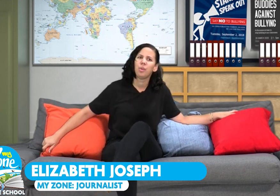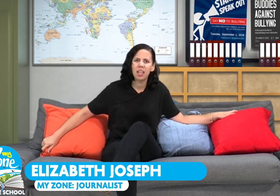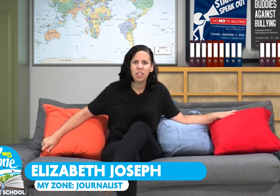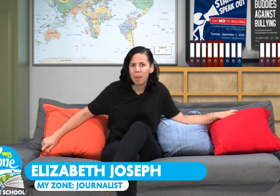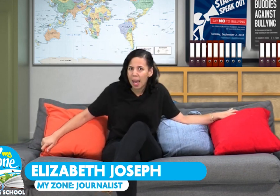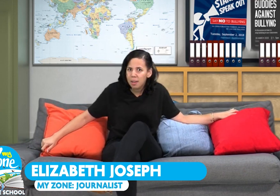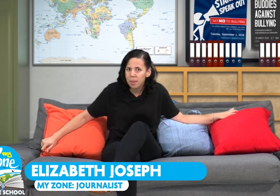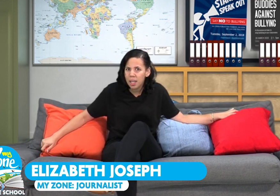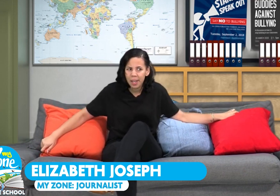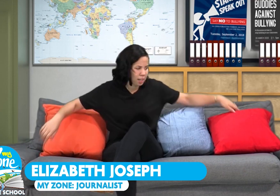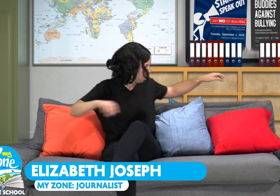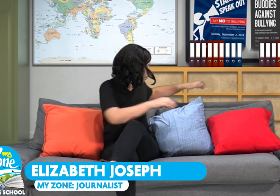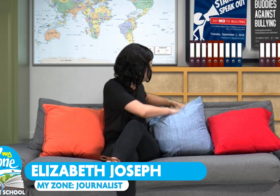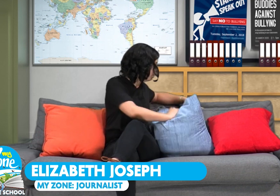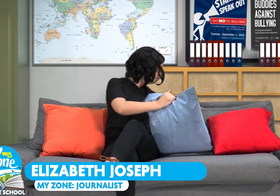you? Is she behind me?